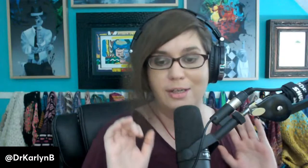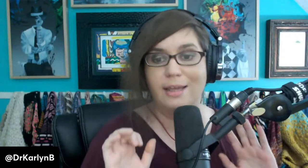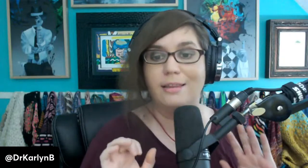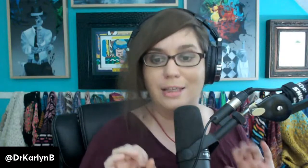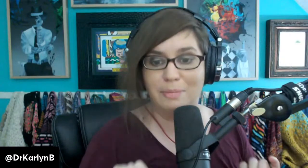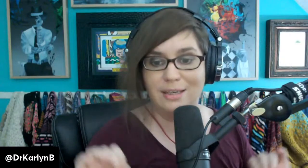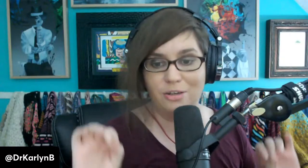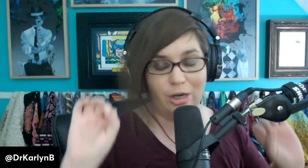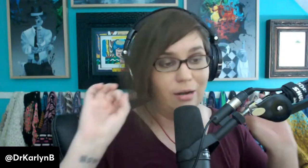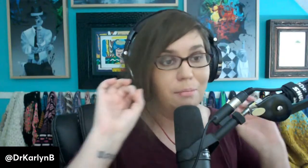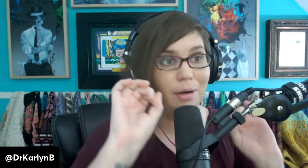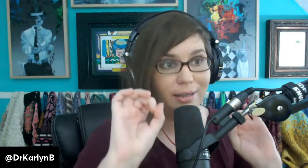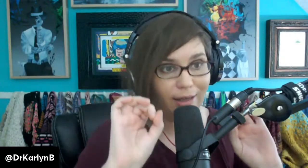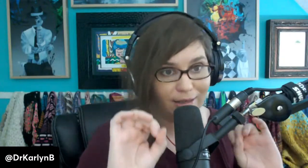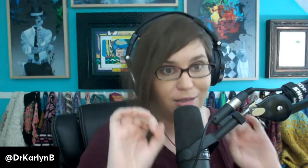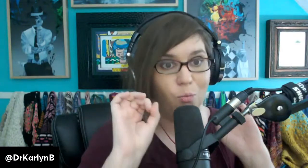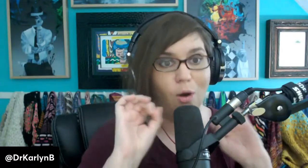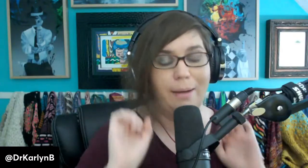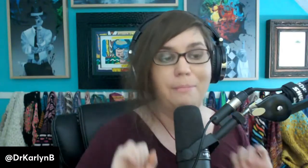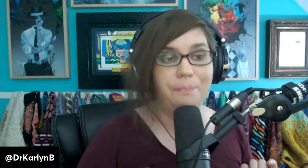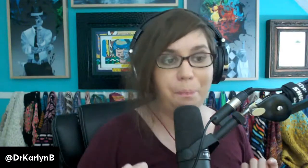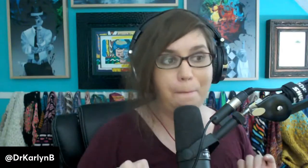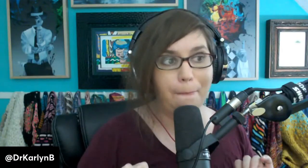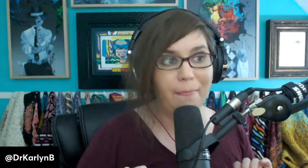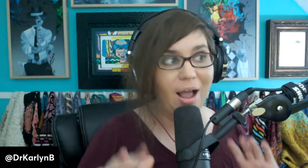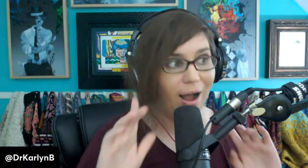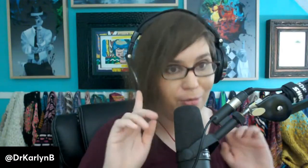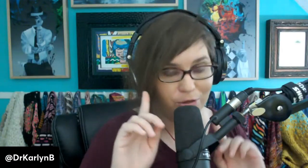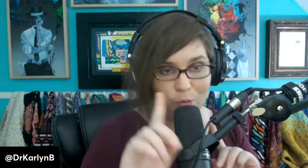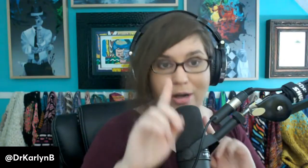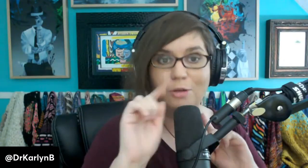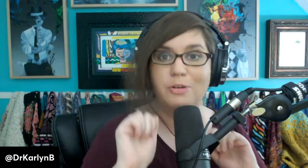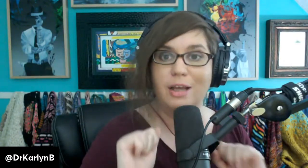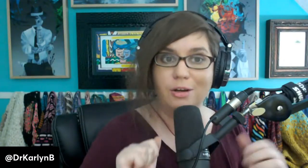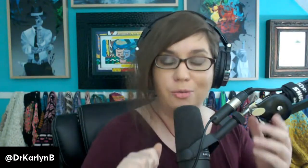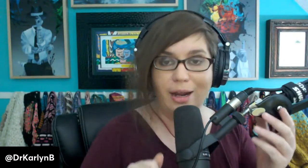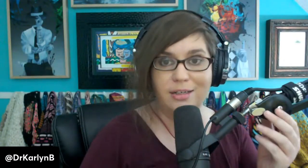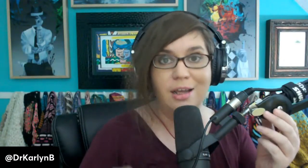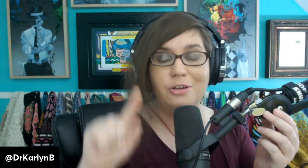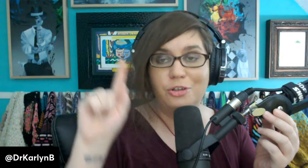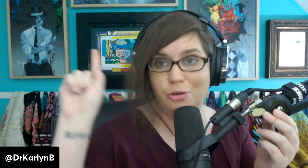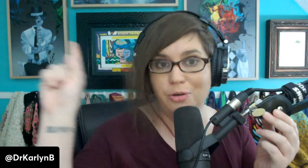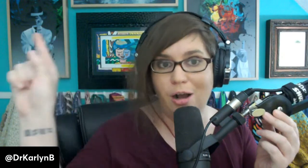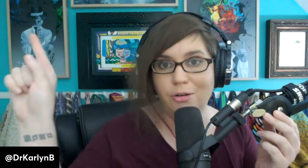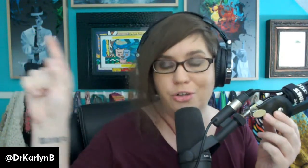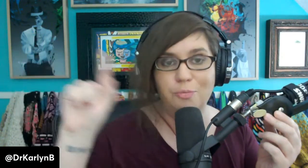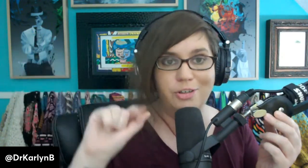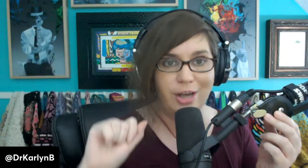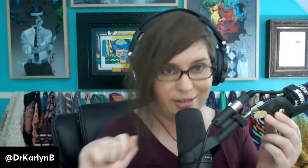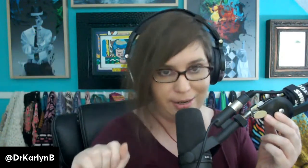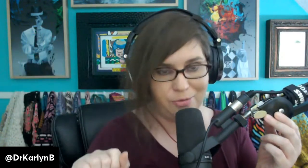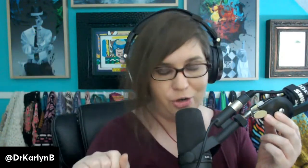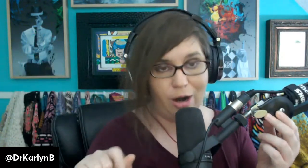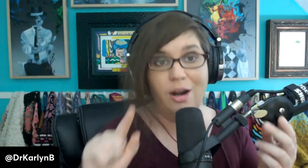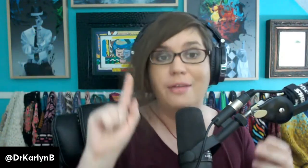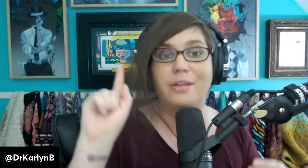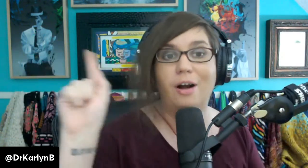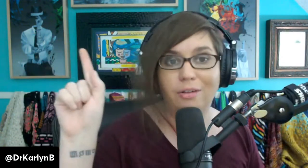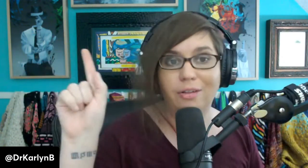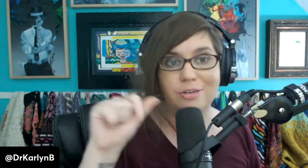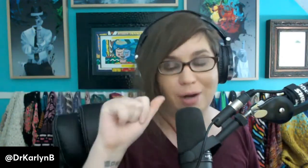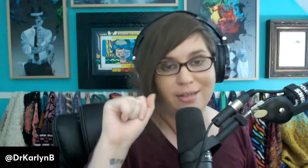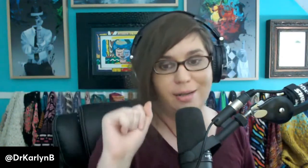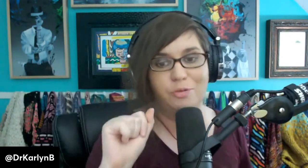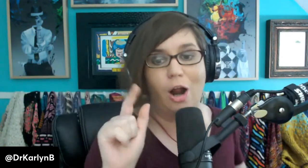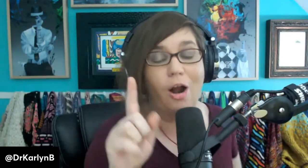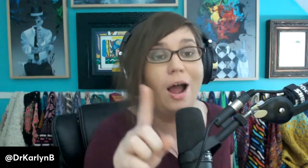for taking this position. But guess what? I was 100% correct. $2 super chat tip jar. The Carlin